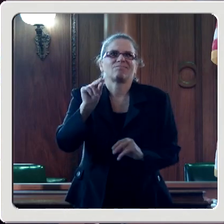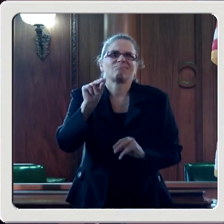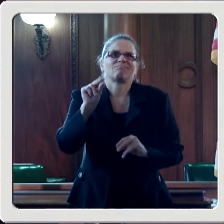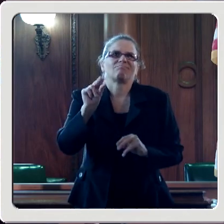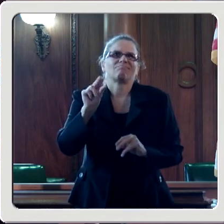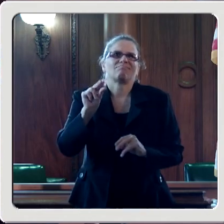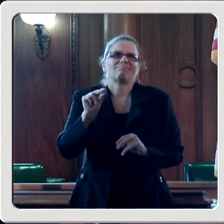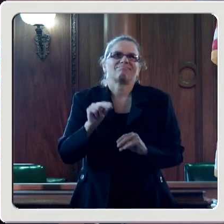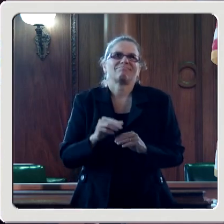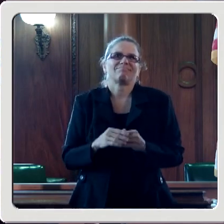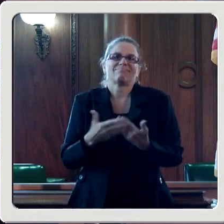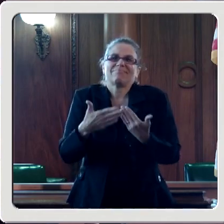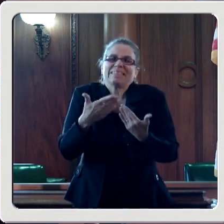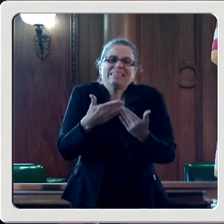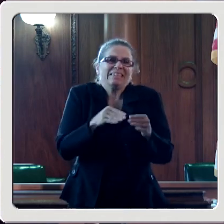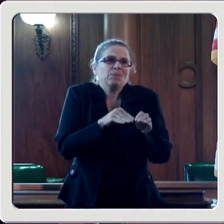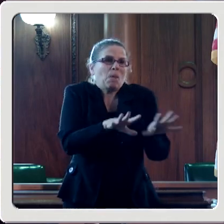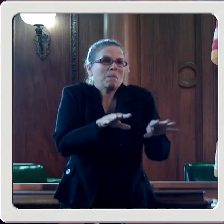spreaders.